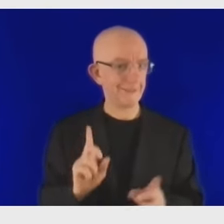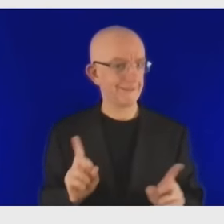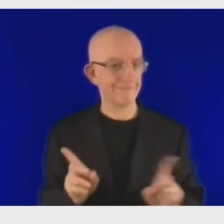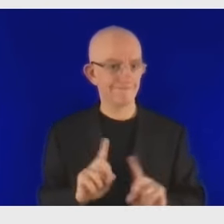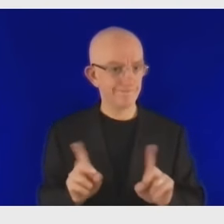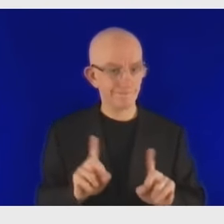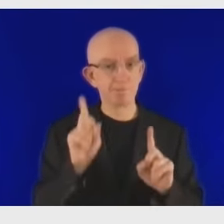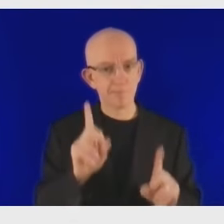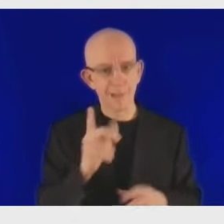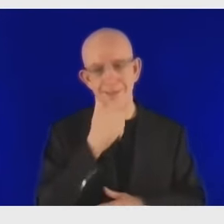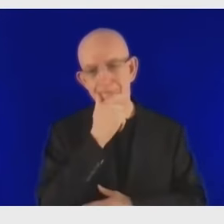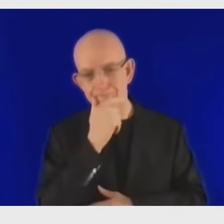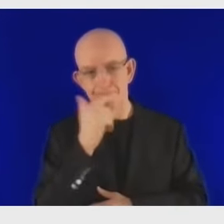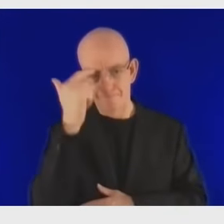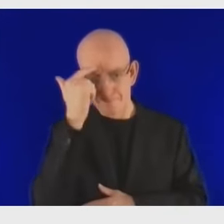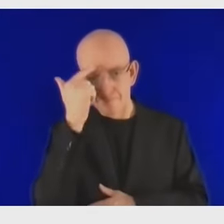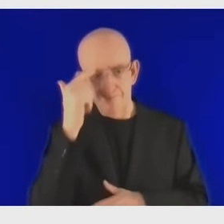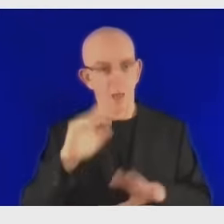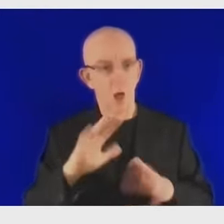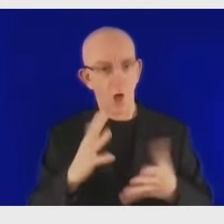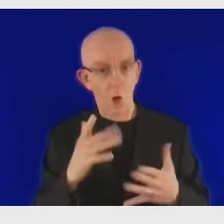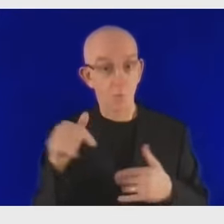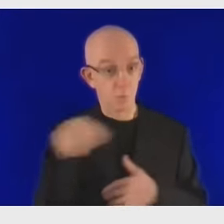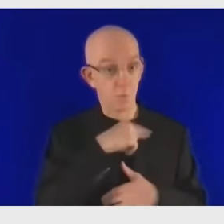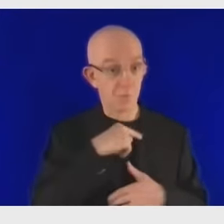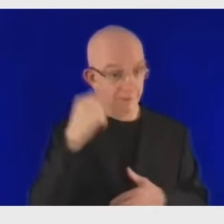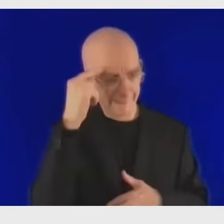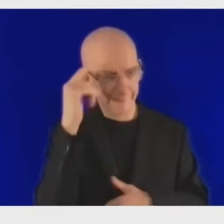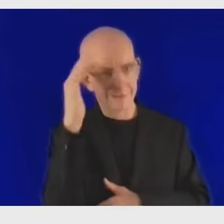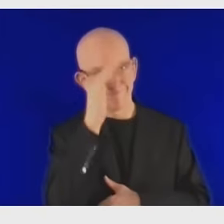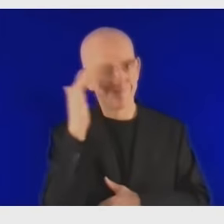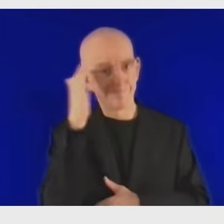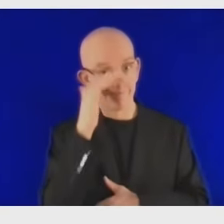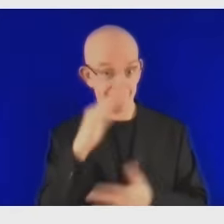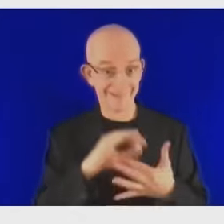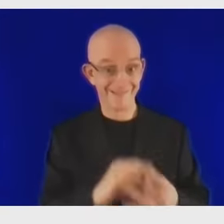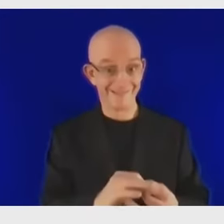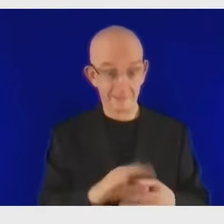including that we are talking about that in a few months,